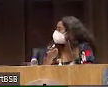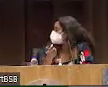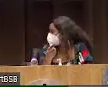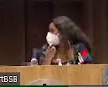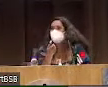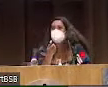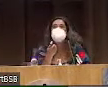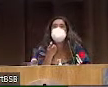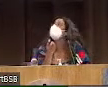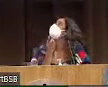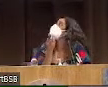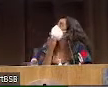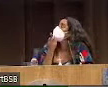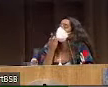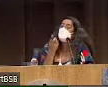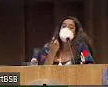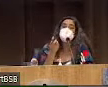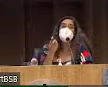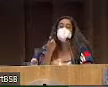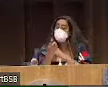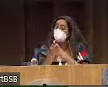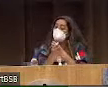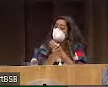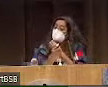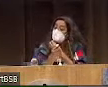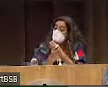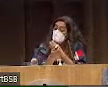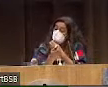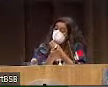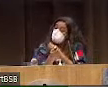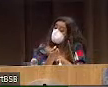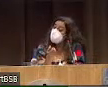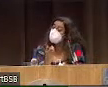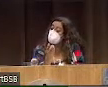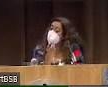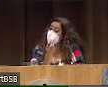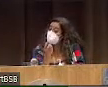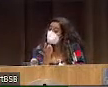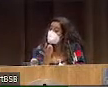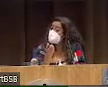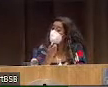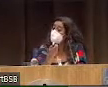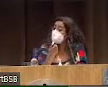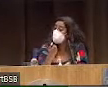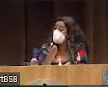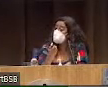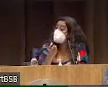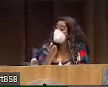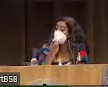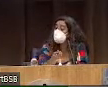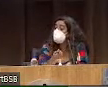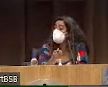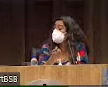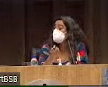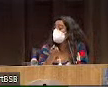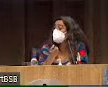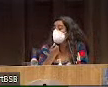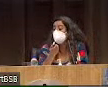of them, almost 100% of all the cases. The previous